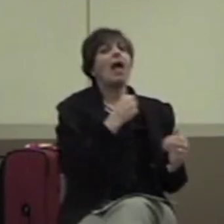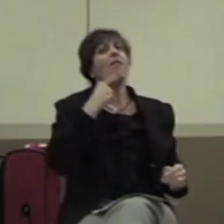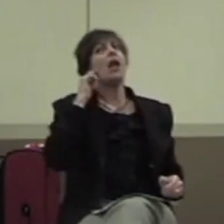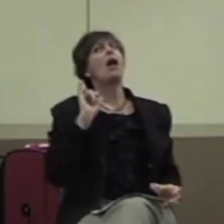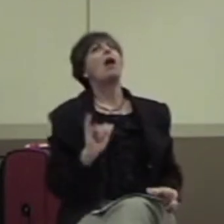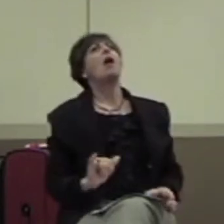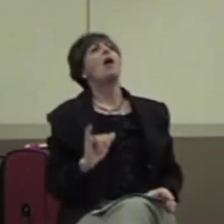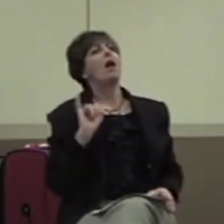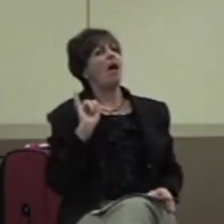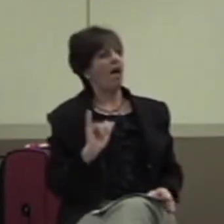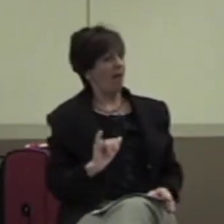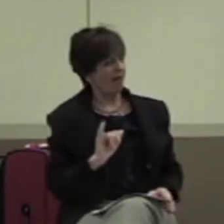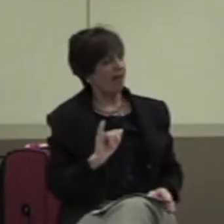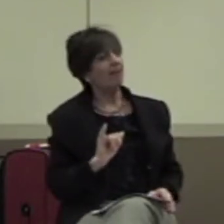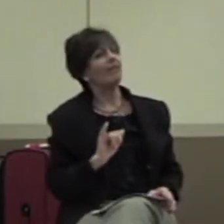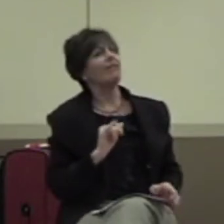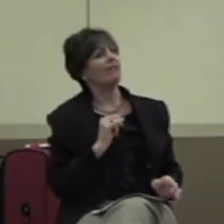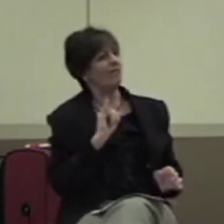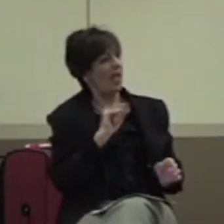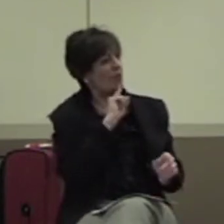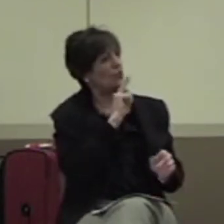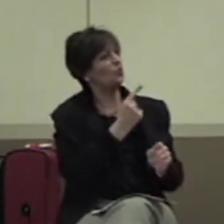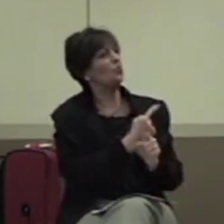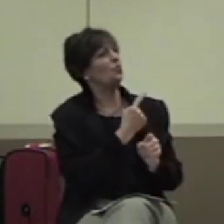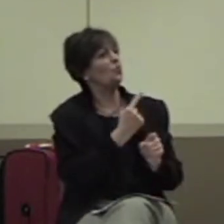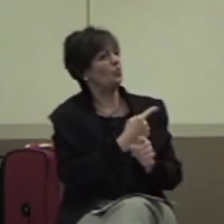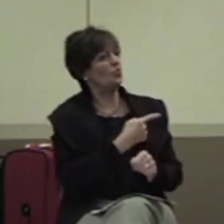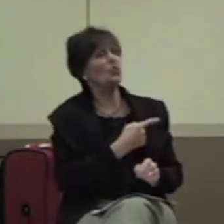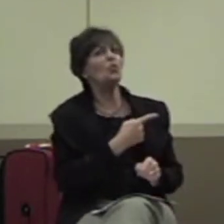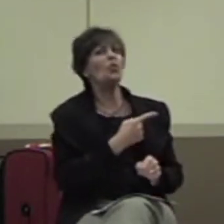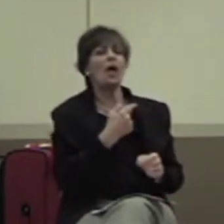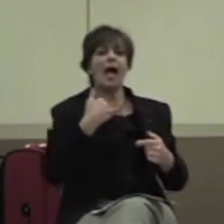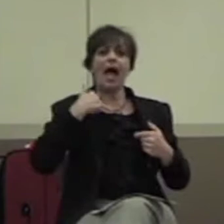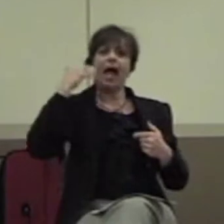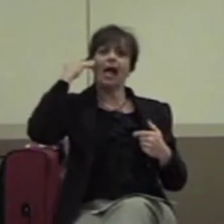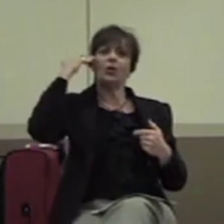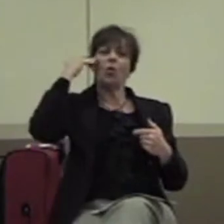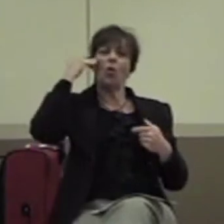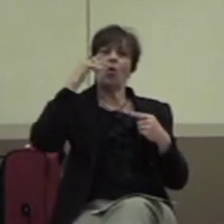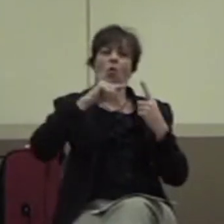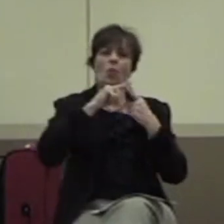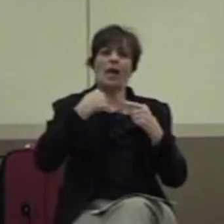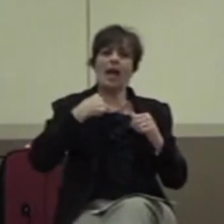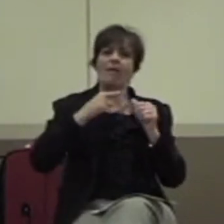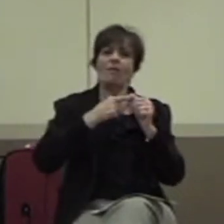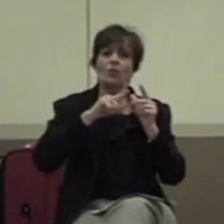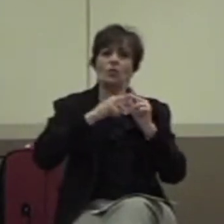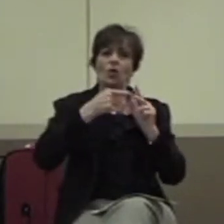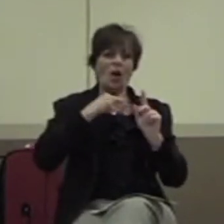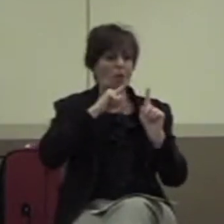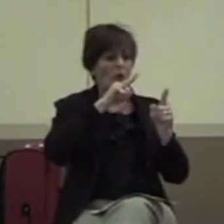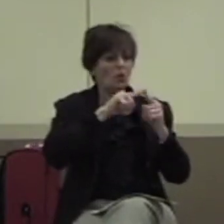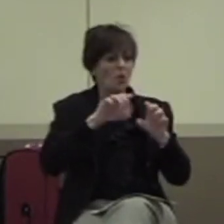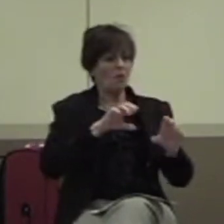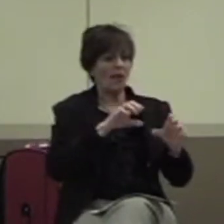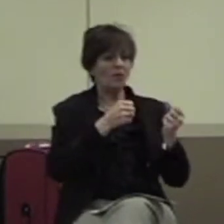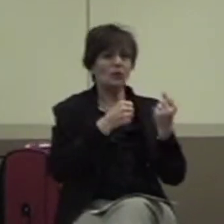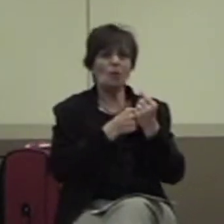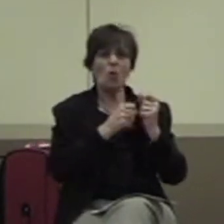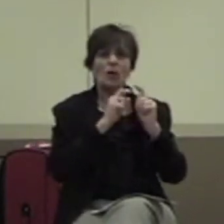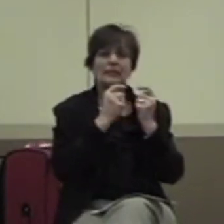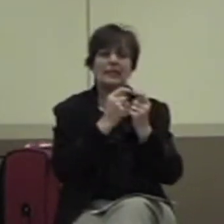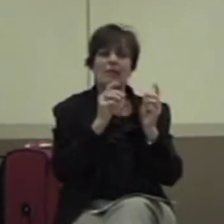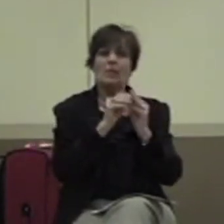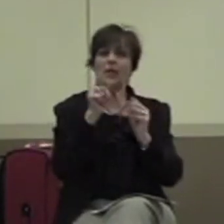and I thought, oh, that is so true. So I know that when I first started and I went to a behavior support